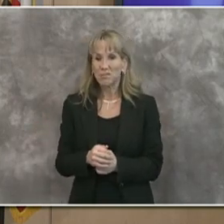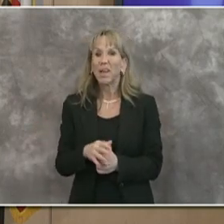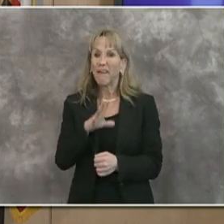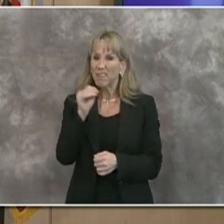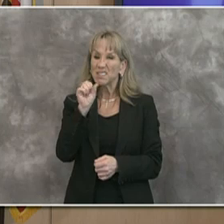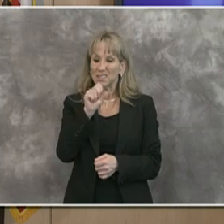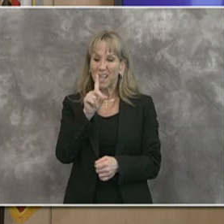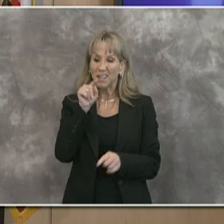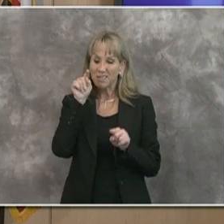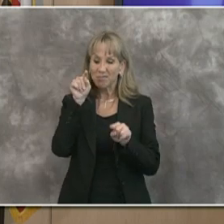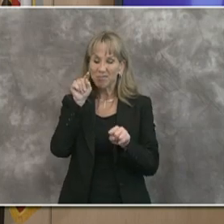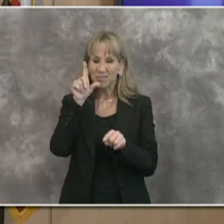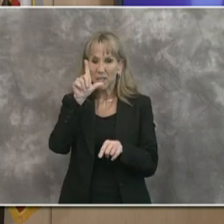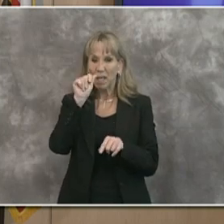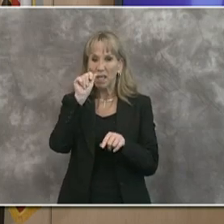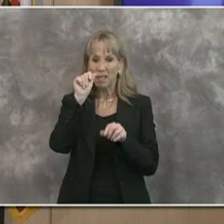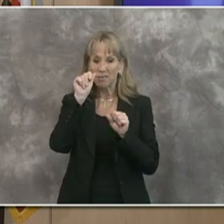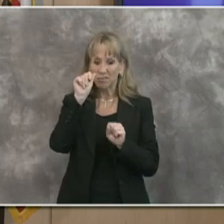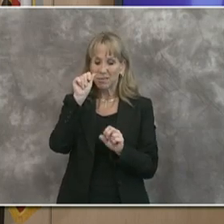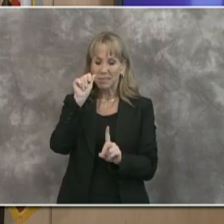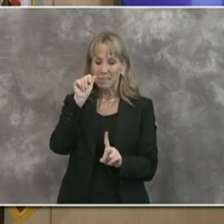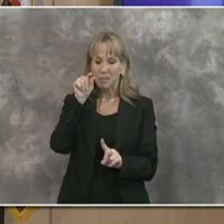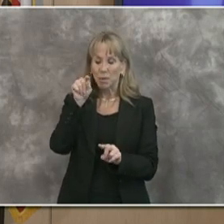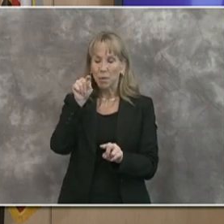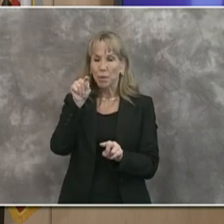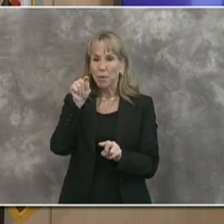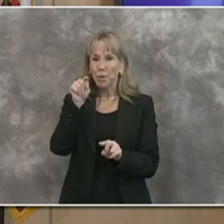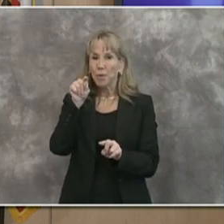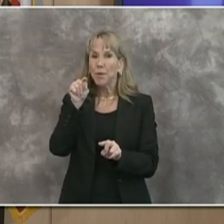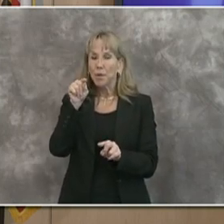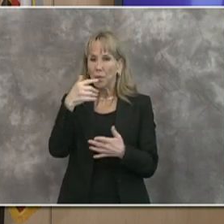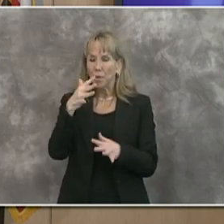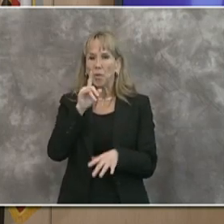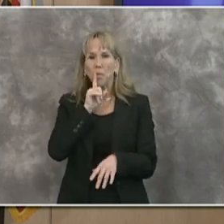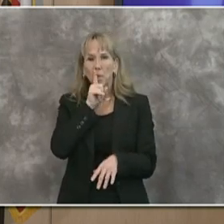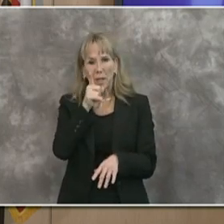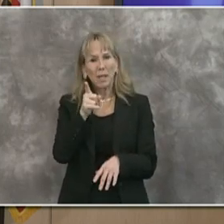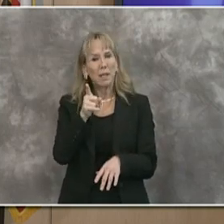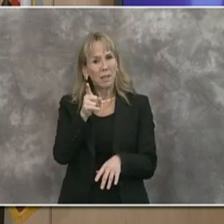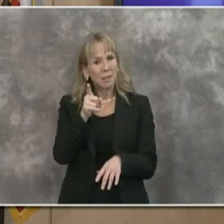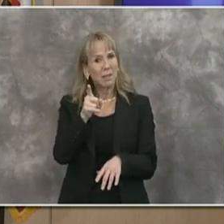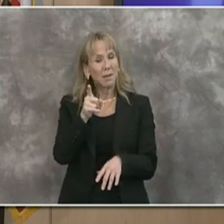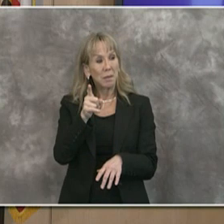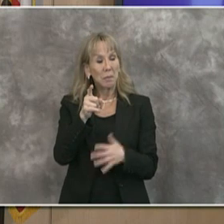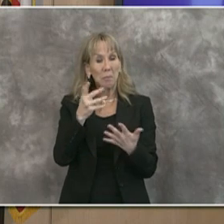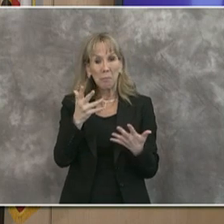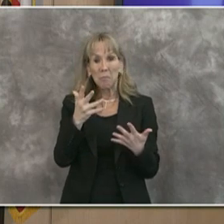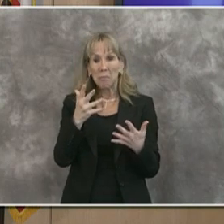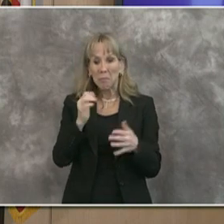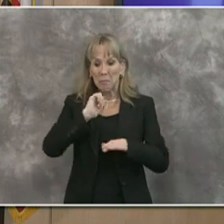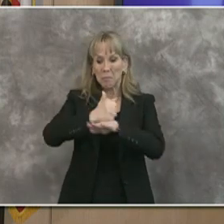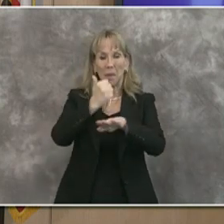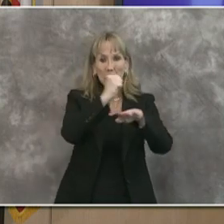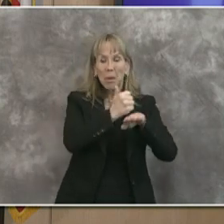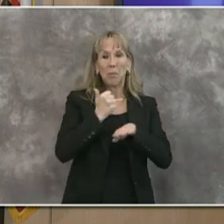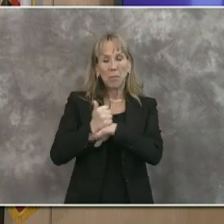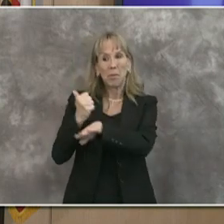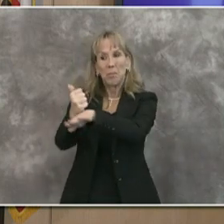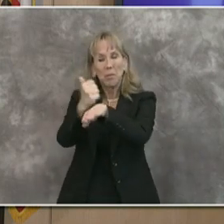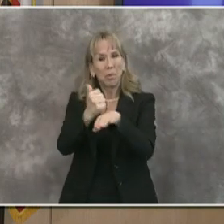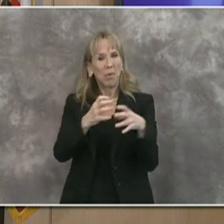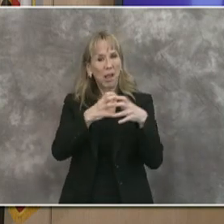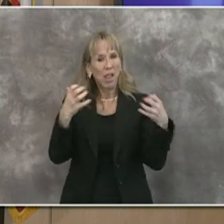San Diego have really expanded drive-through testing a great